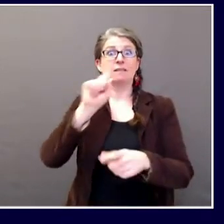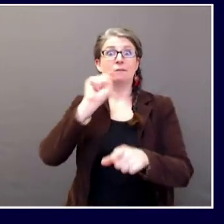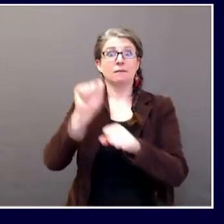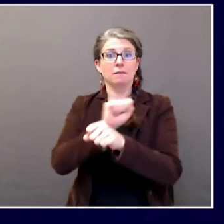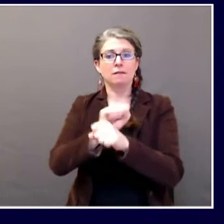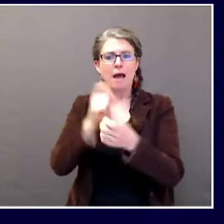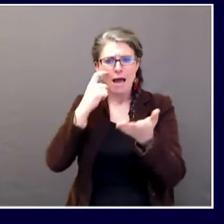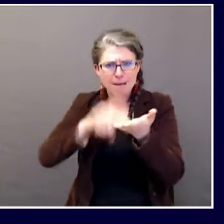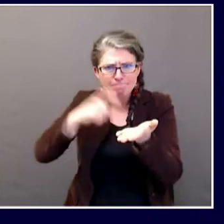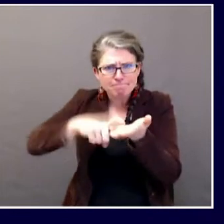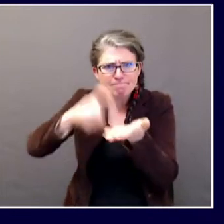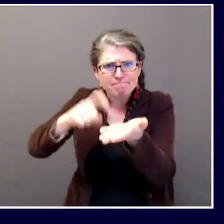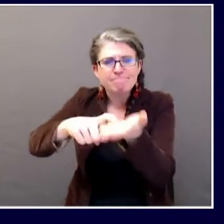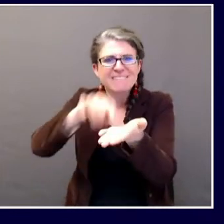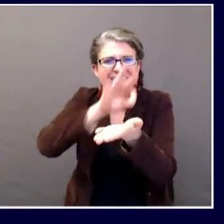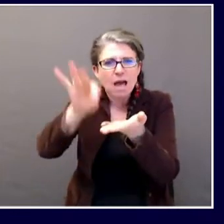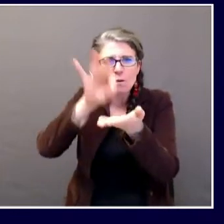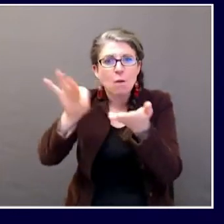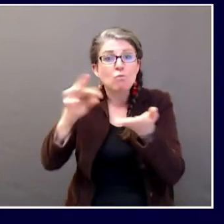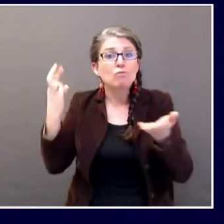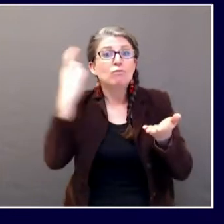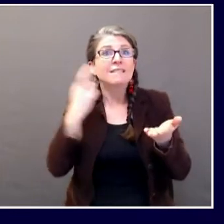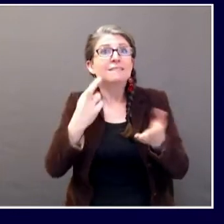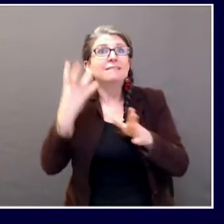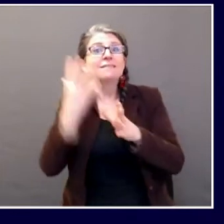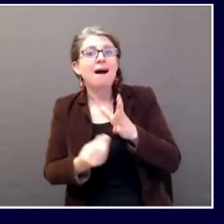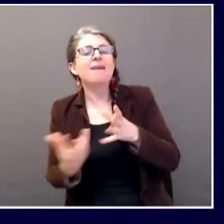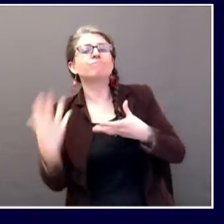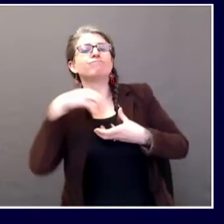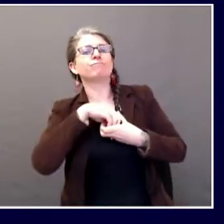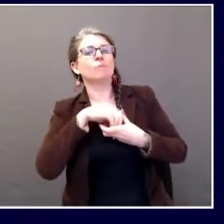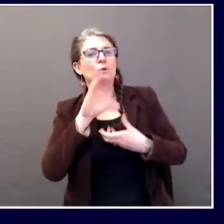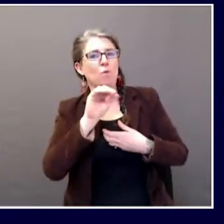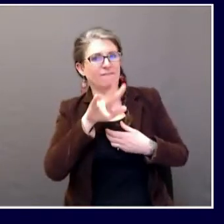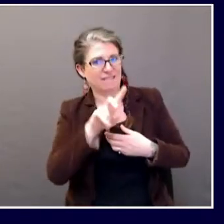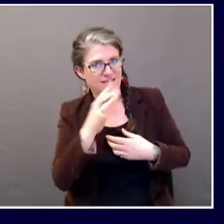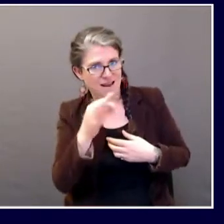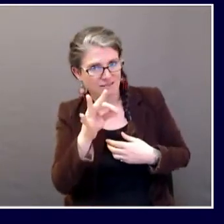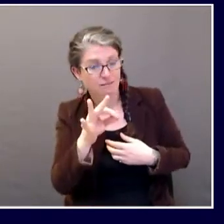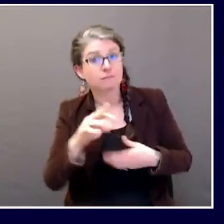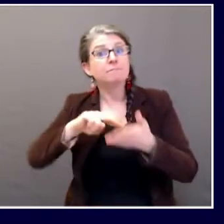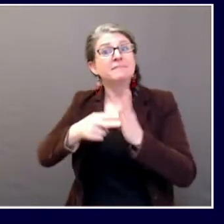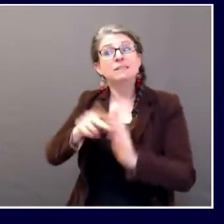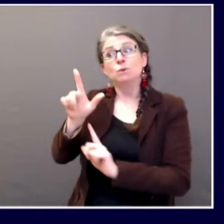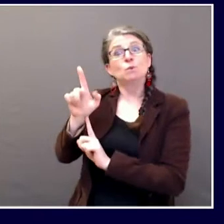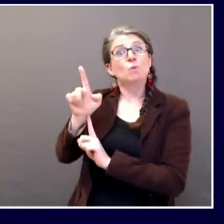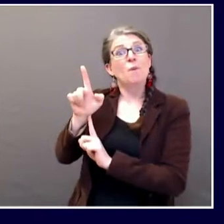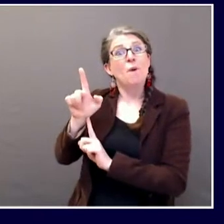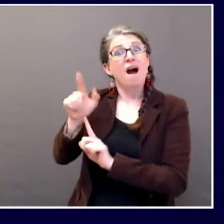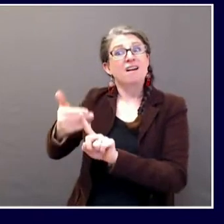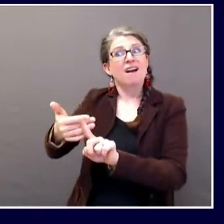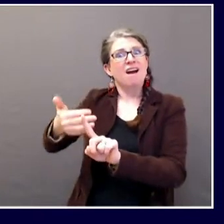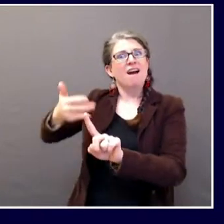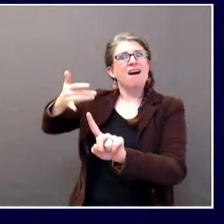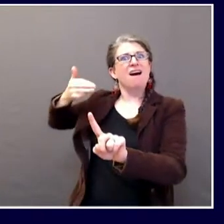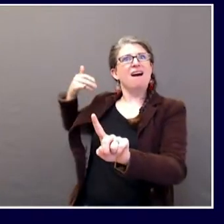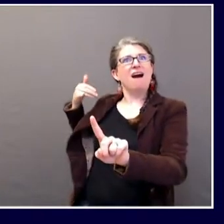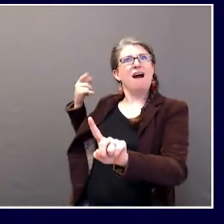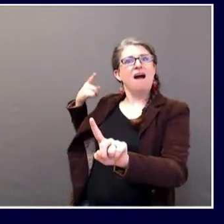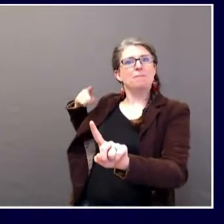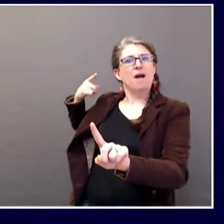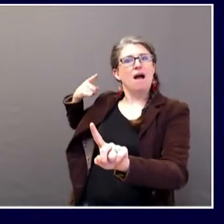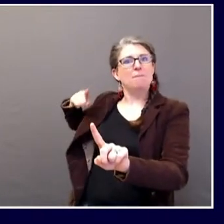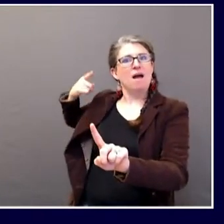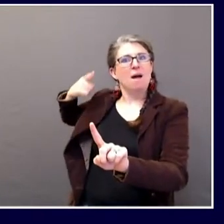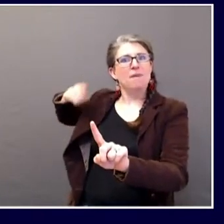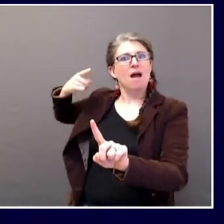of, 21 of those 23 were reported because of the work that we do to